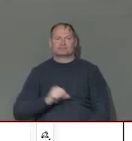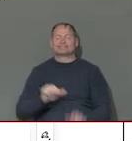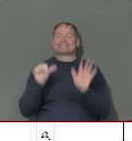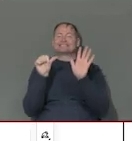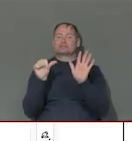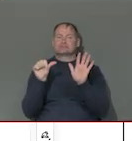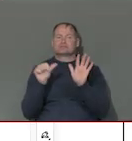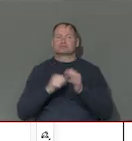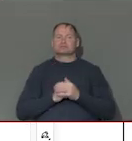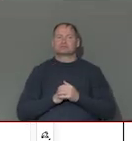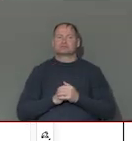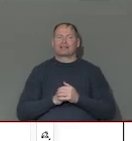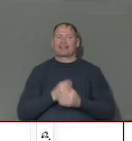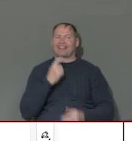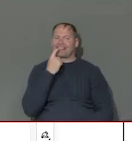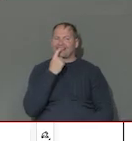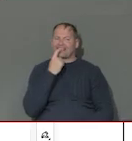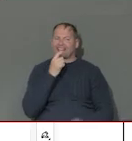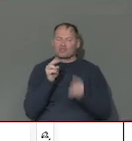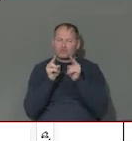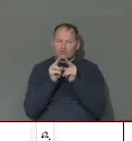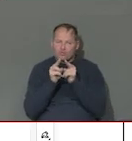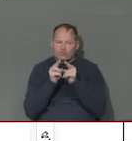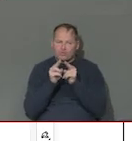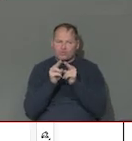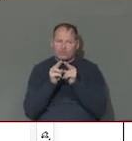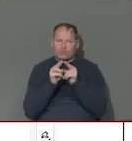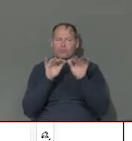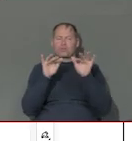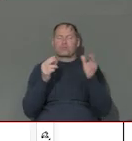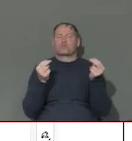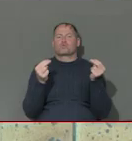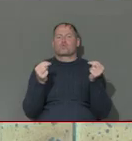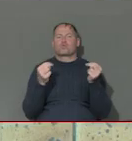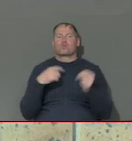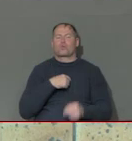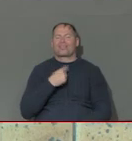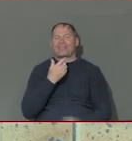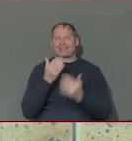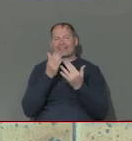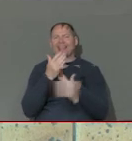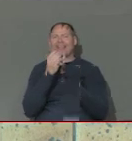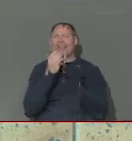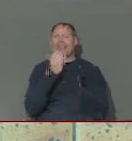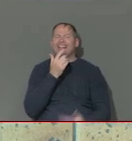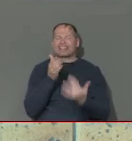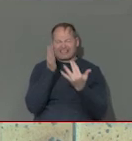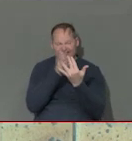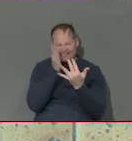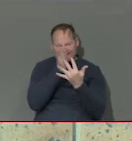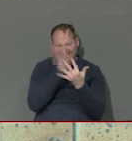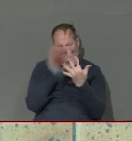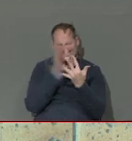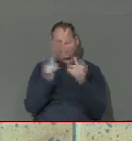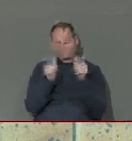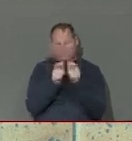between the teeth, which is us, the modern humans. We have smaller spaces between our teeth,